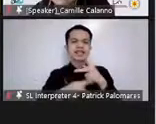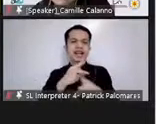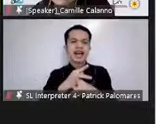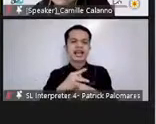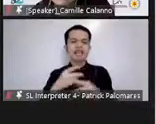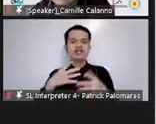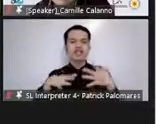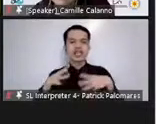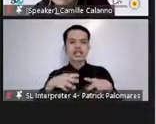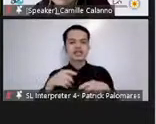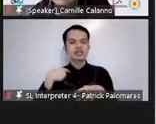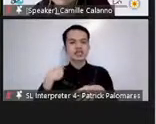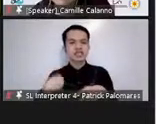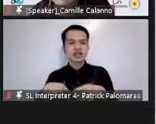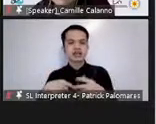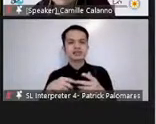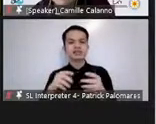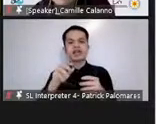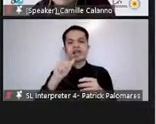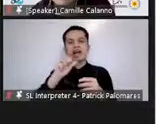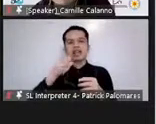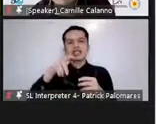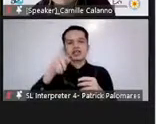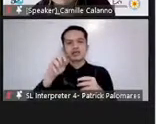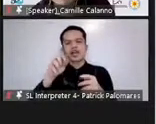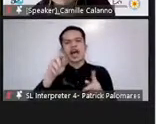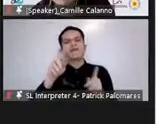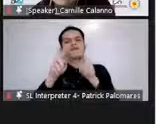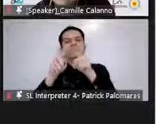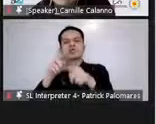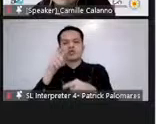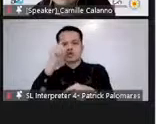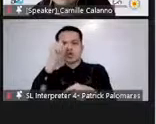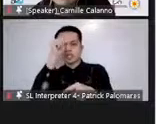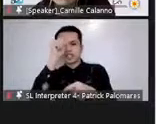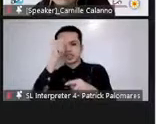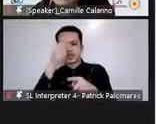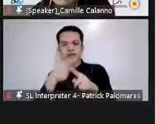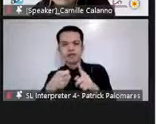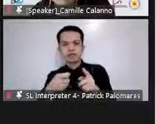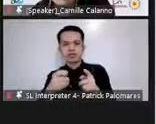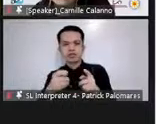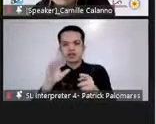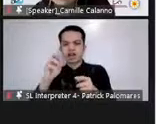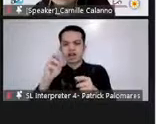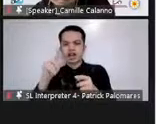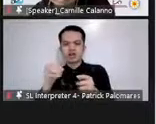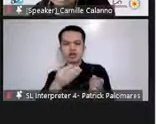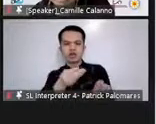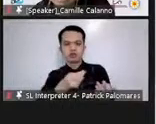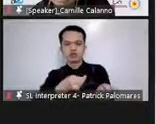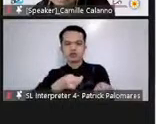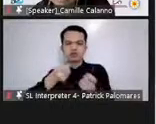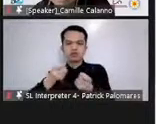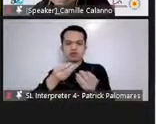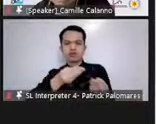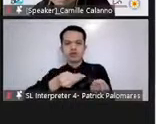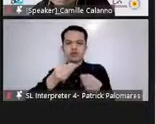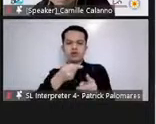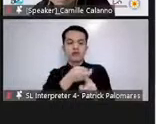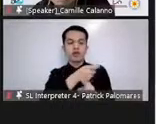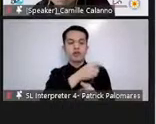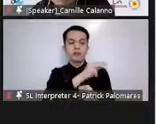textiles in China and as far as India that are part of the cargo of the Manila galleons that are transported from Manila